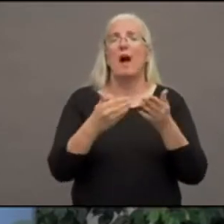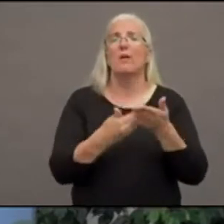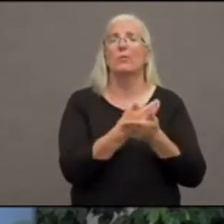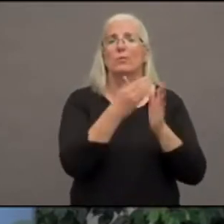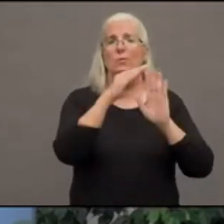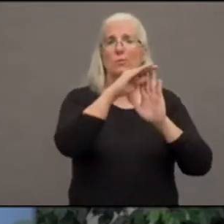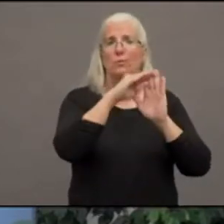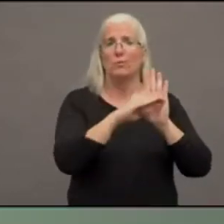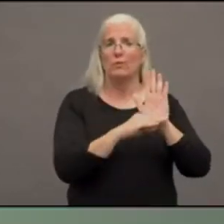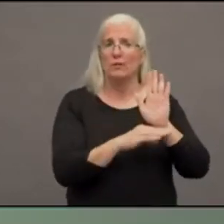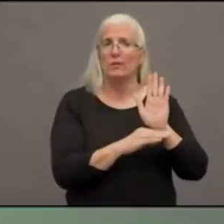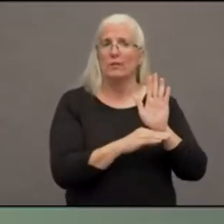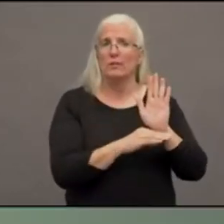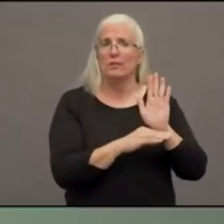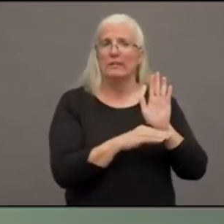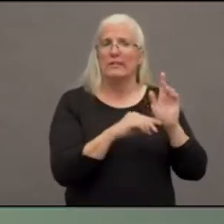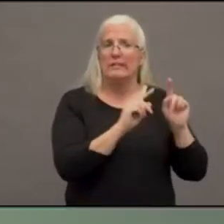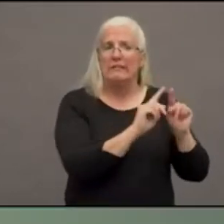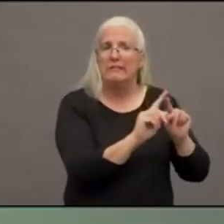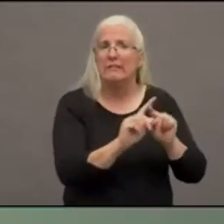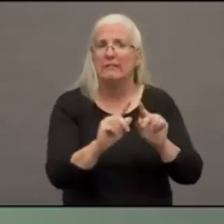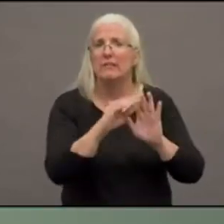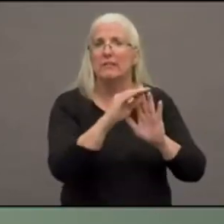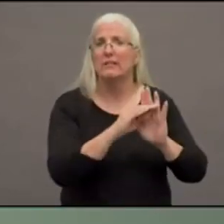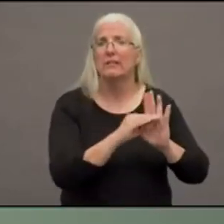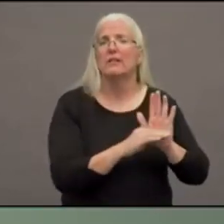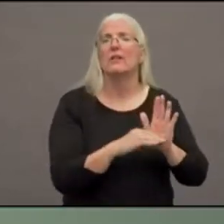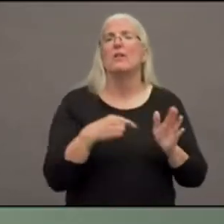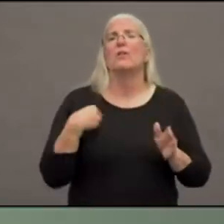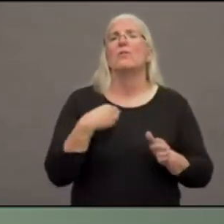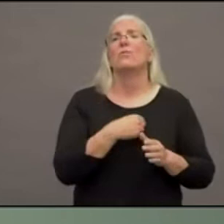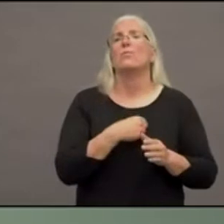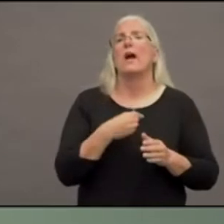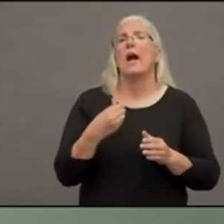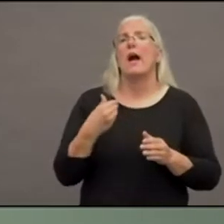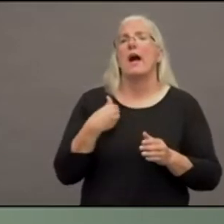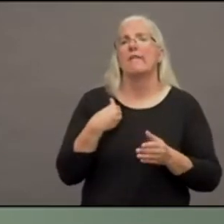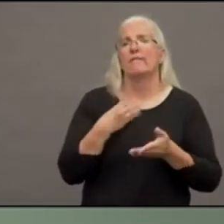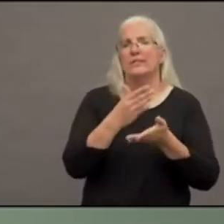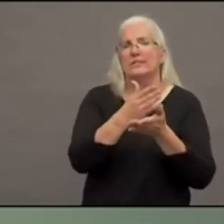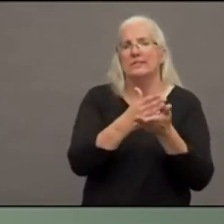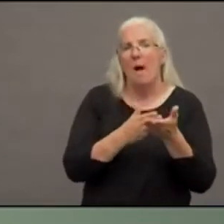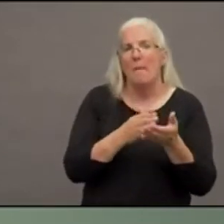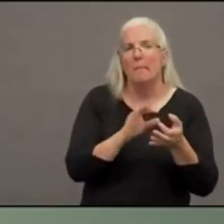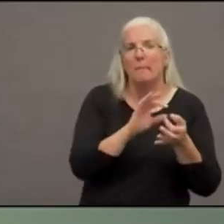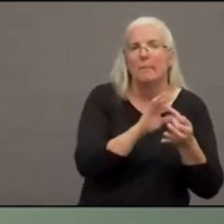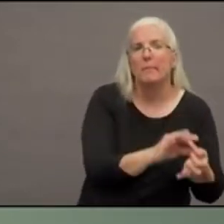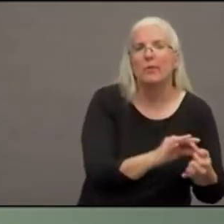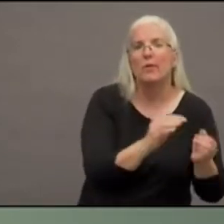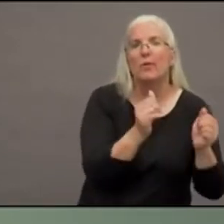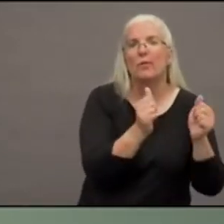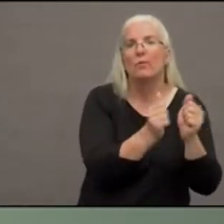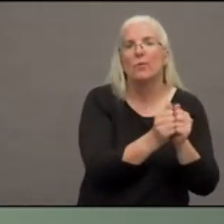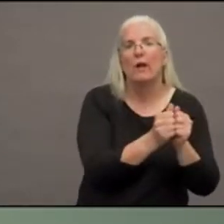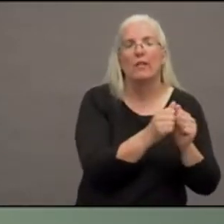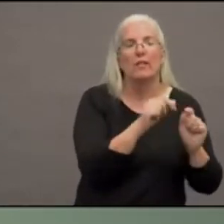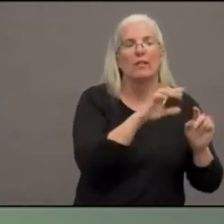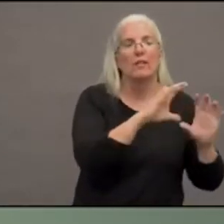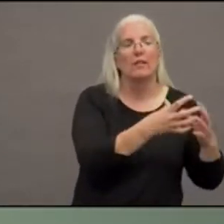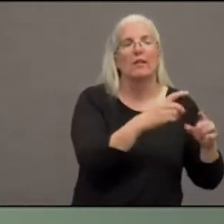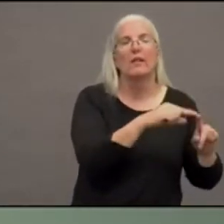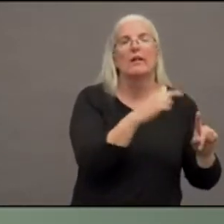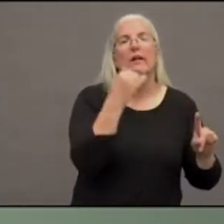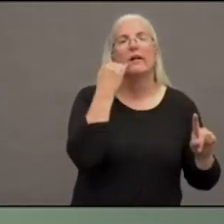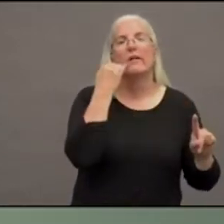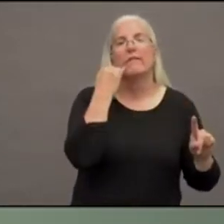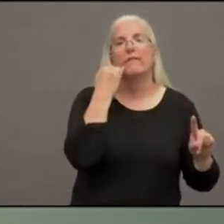again, other than a small subset of categories, if you can abide by the